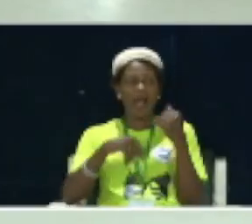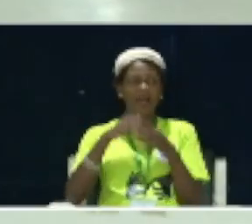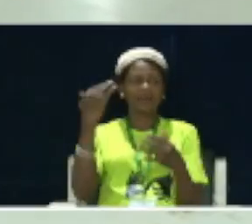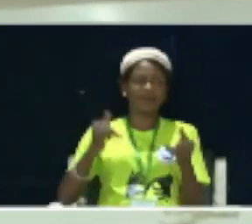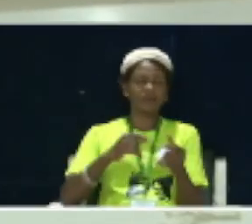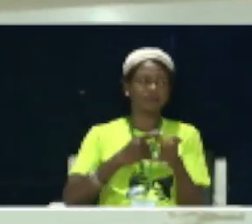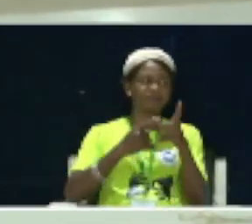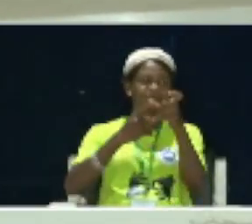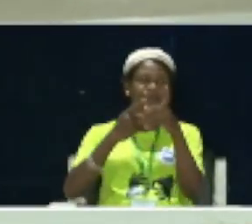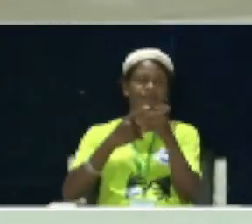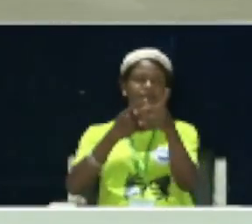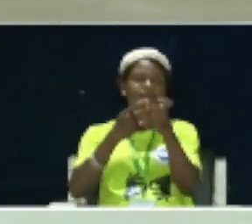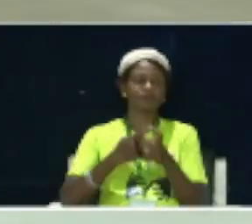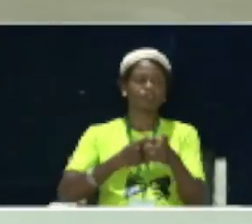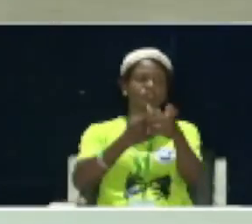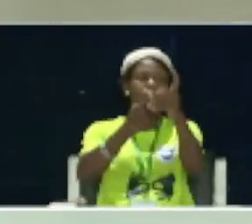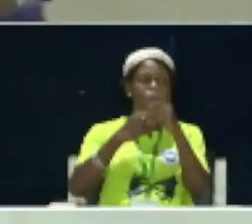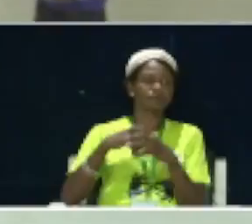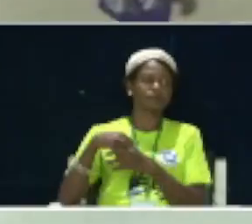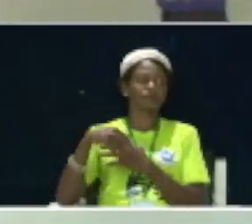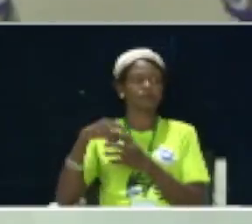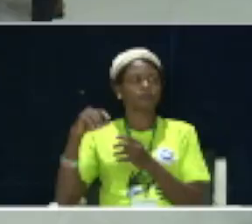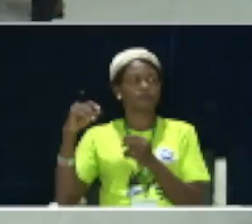run and run and run.